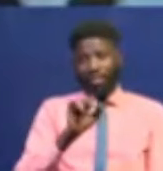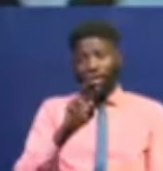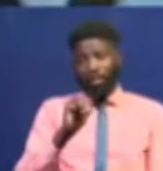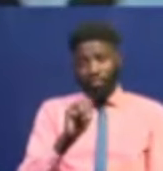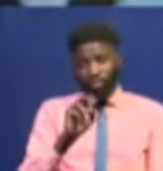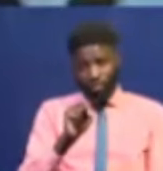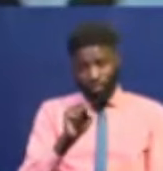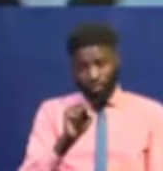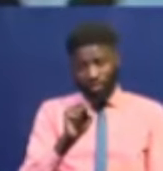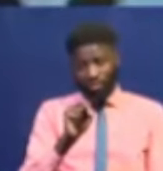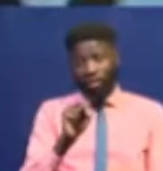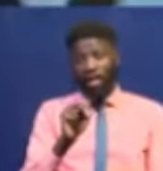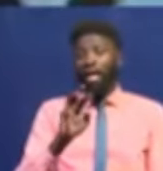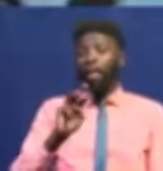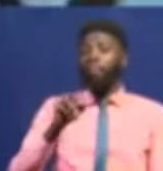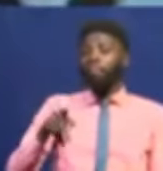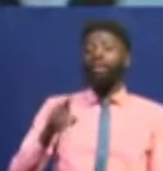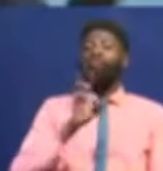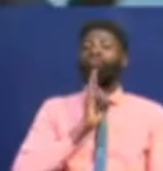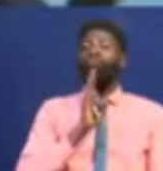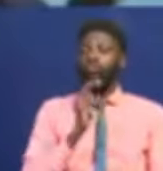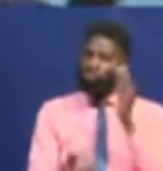launching an ICT hub that